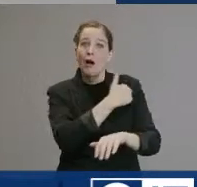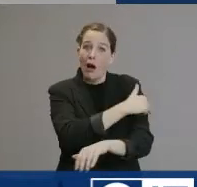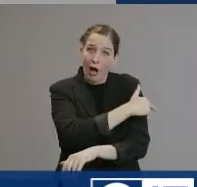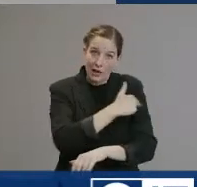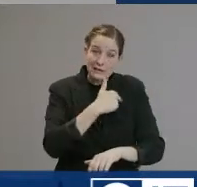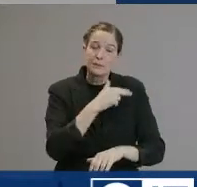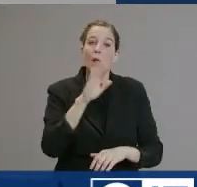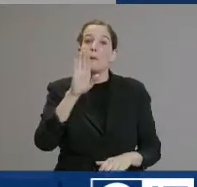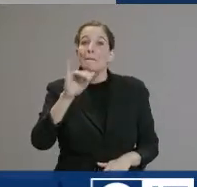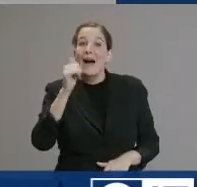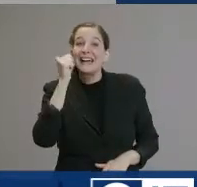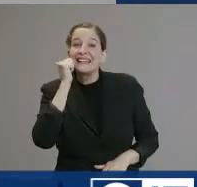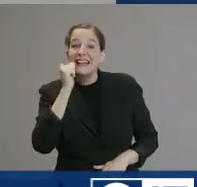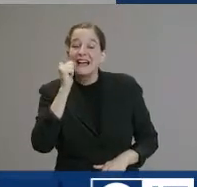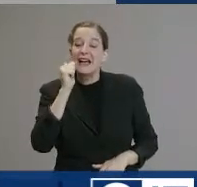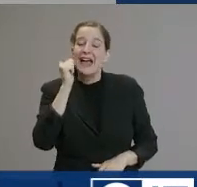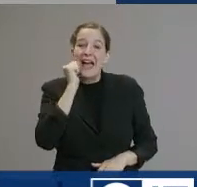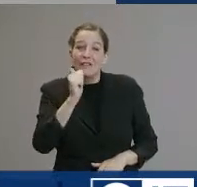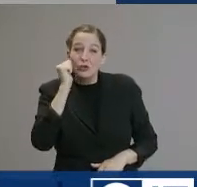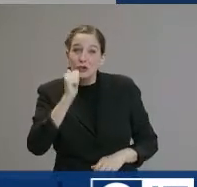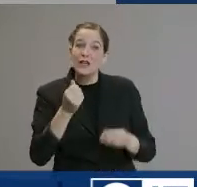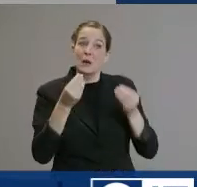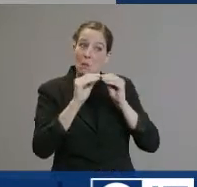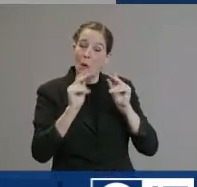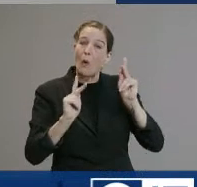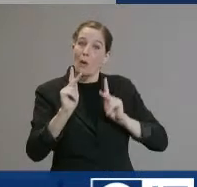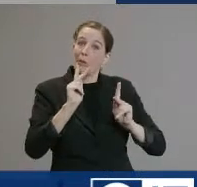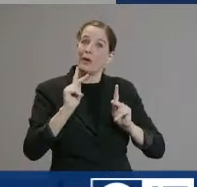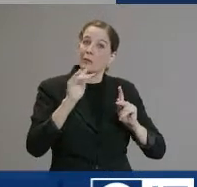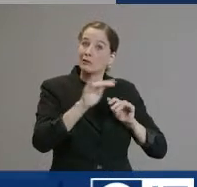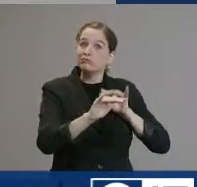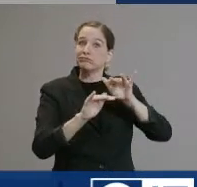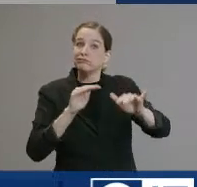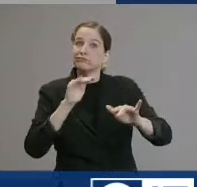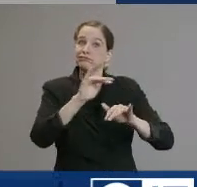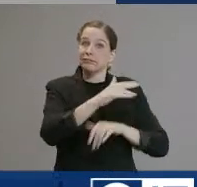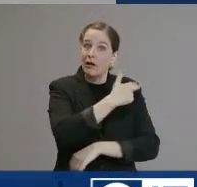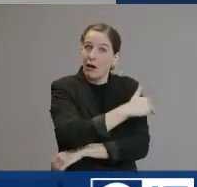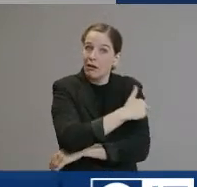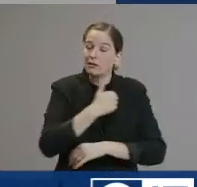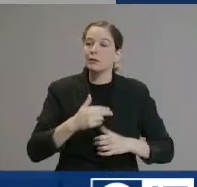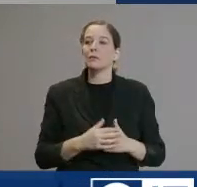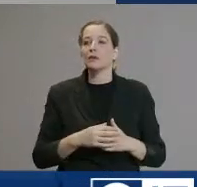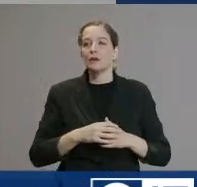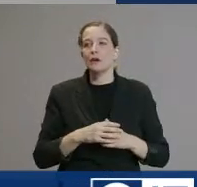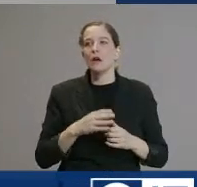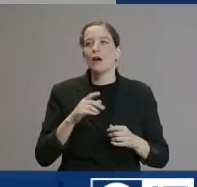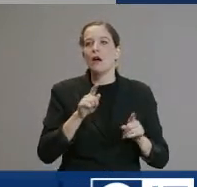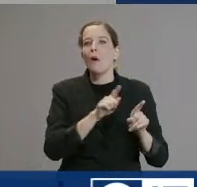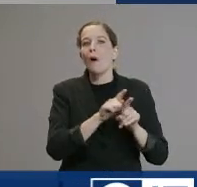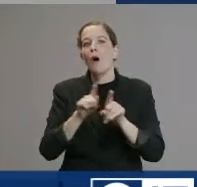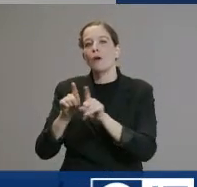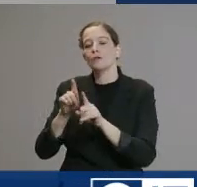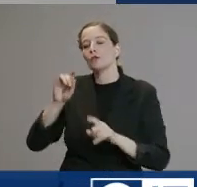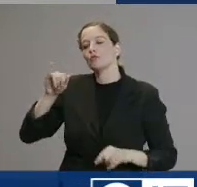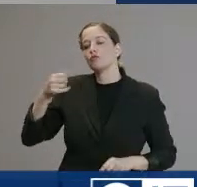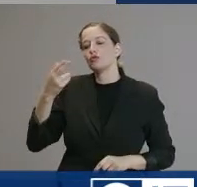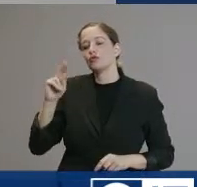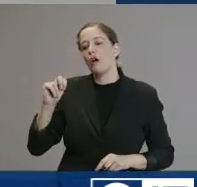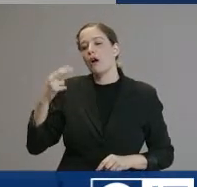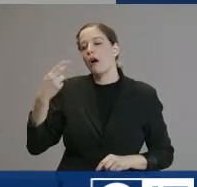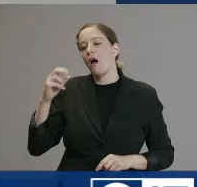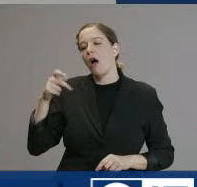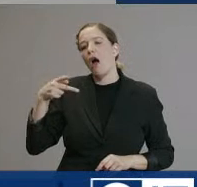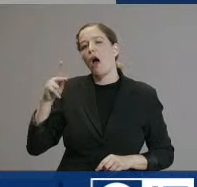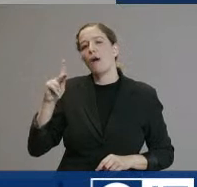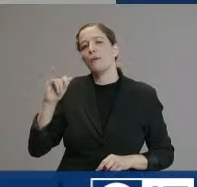cases for probably the past month or so. And according to the two-week average that Johns Hopkins University keeps, we have the worst positivity rate of